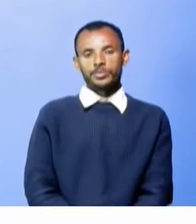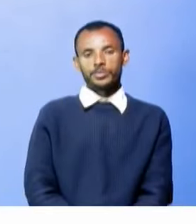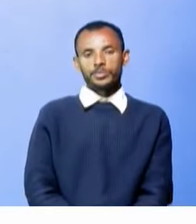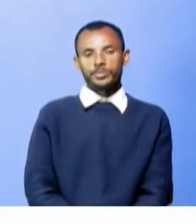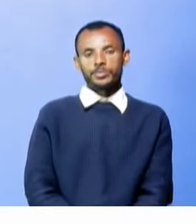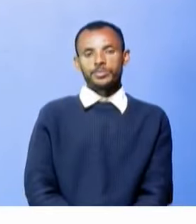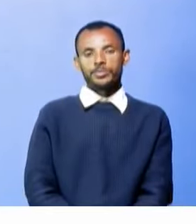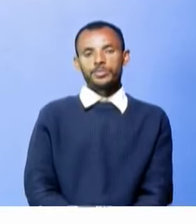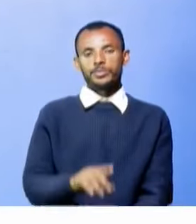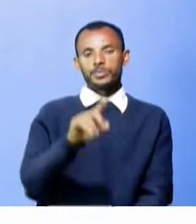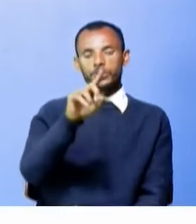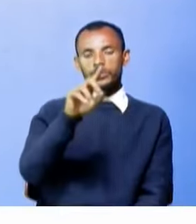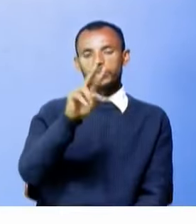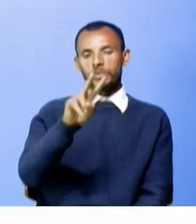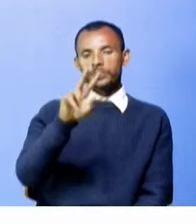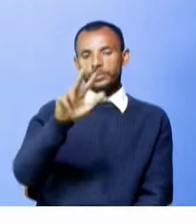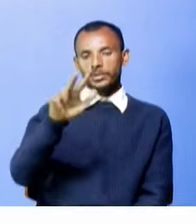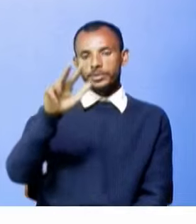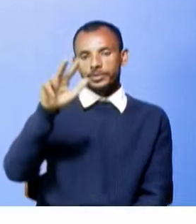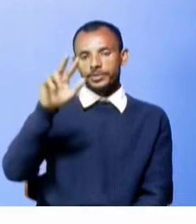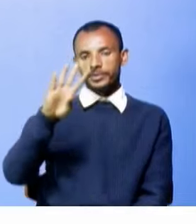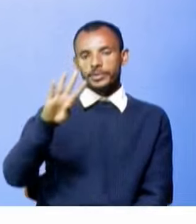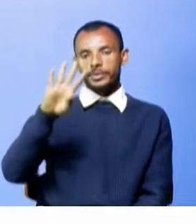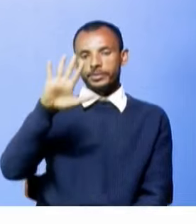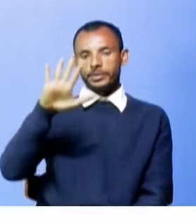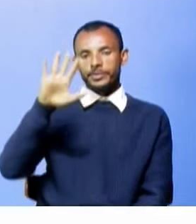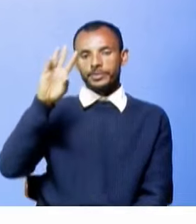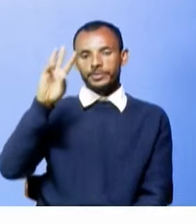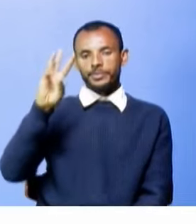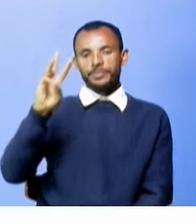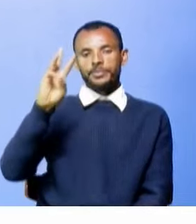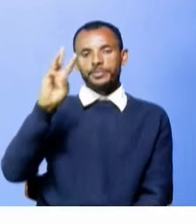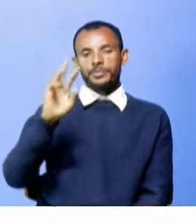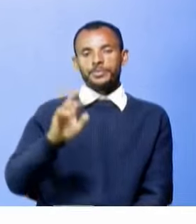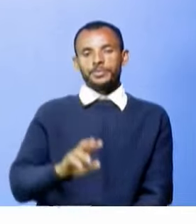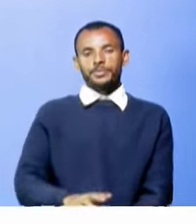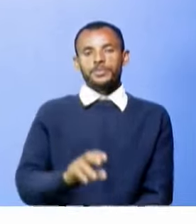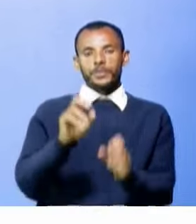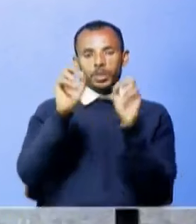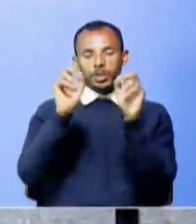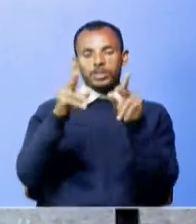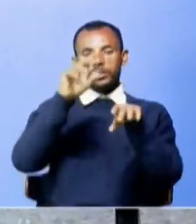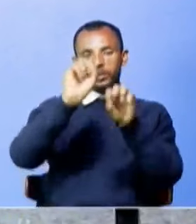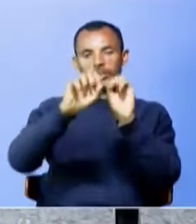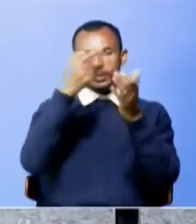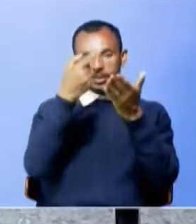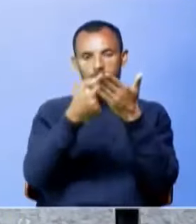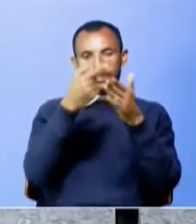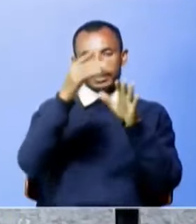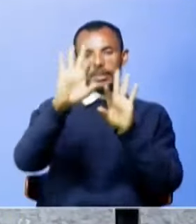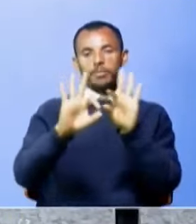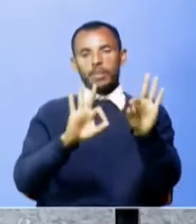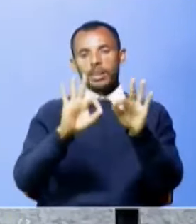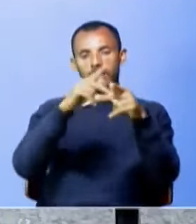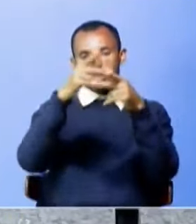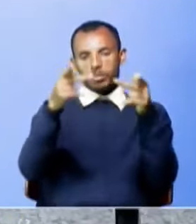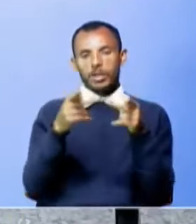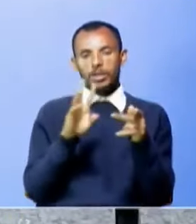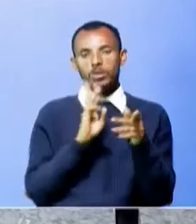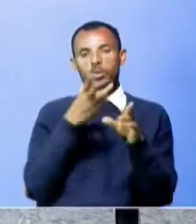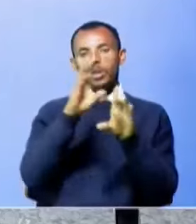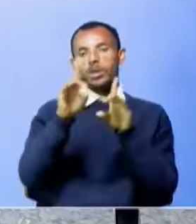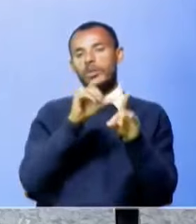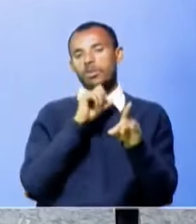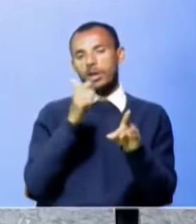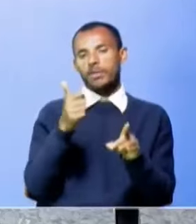2, 3, 4, 5, 6. Okay, so this is the sample space. We don't have